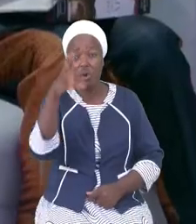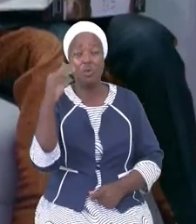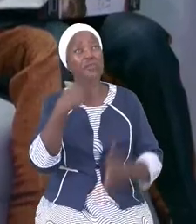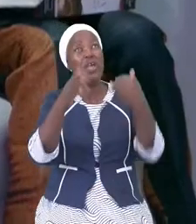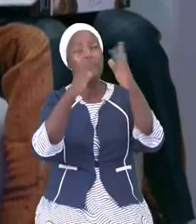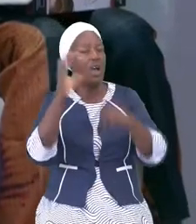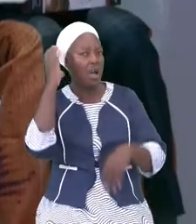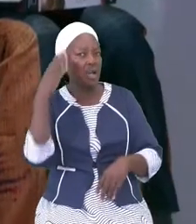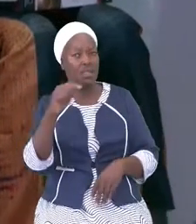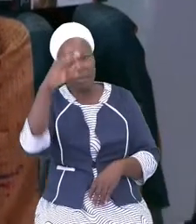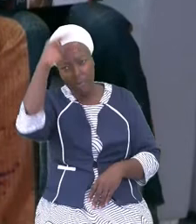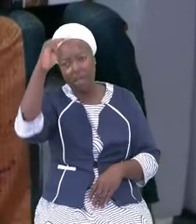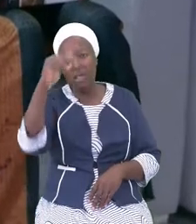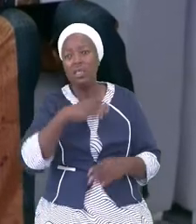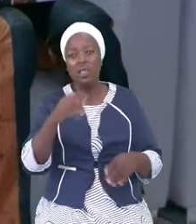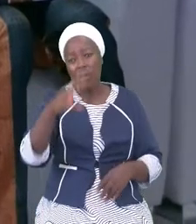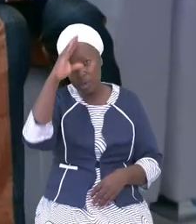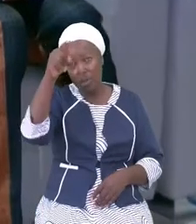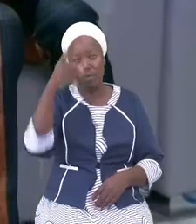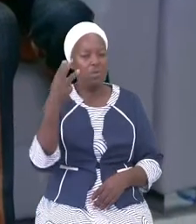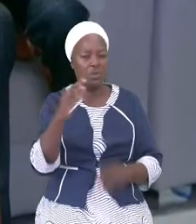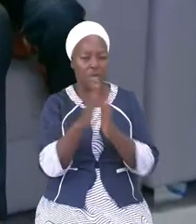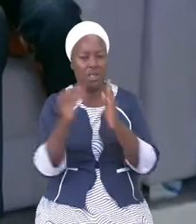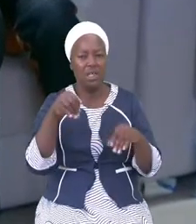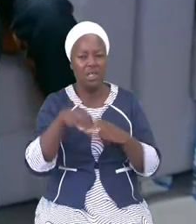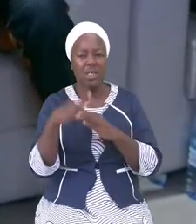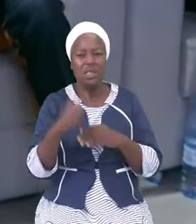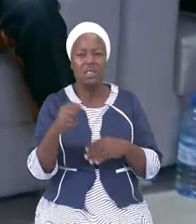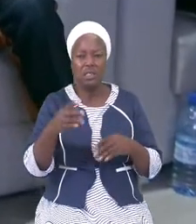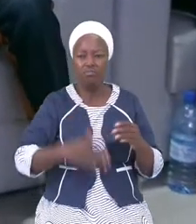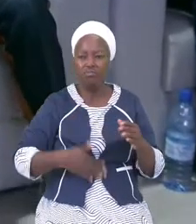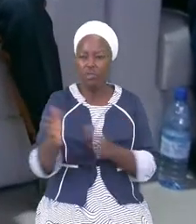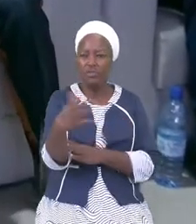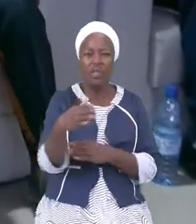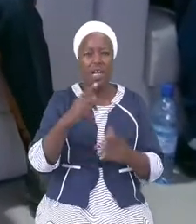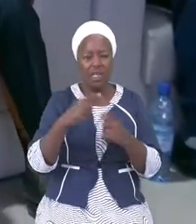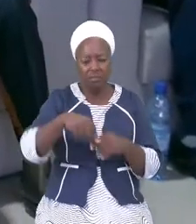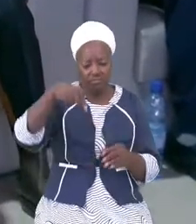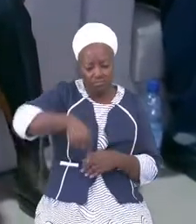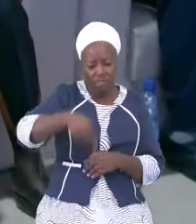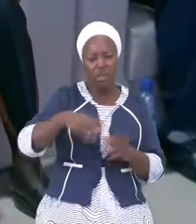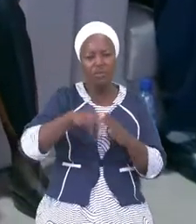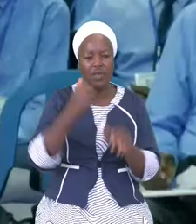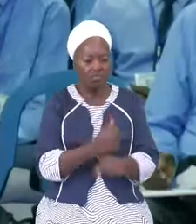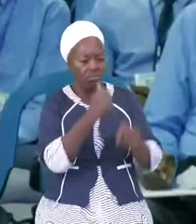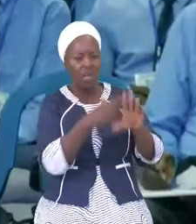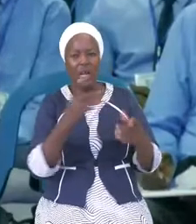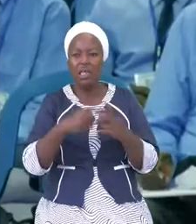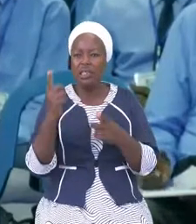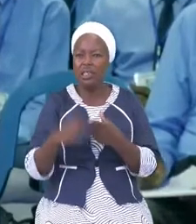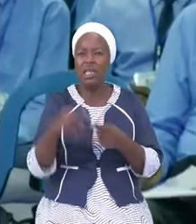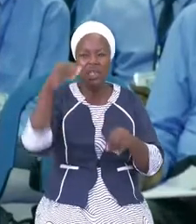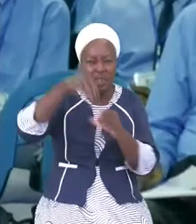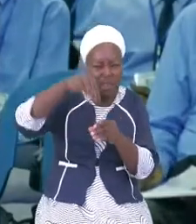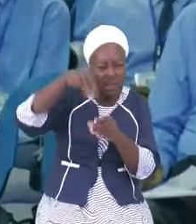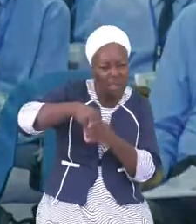heard the man. He was praying in the depths of the sea, at the bottom of the mountains, and